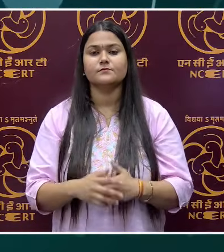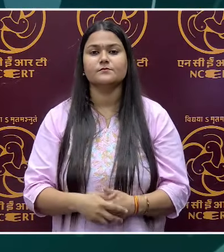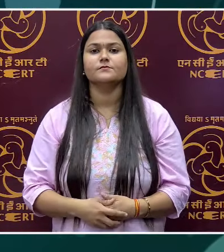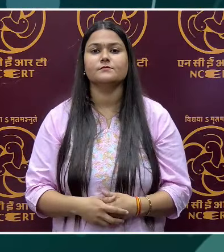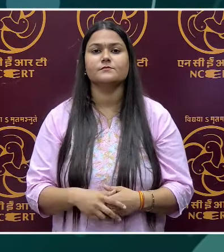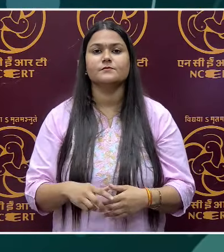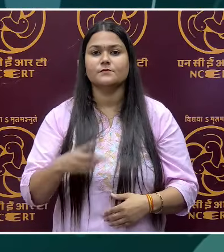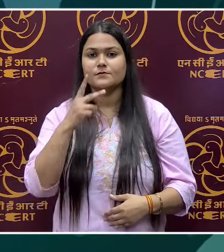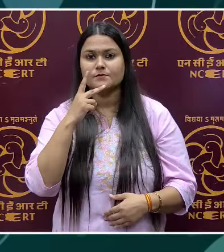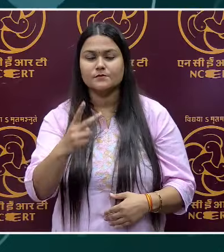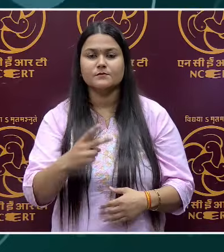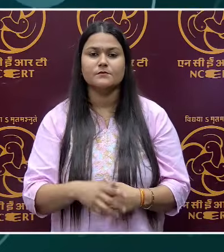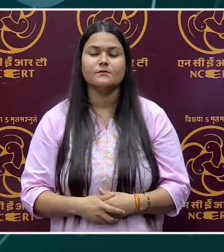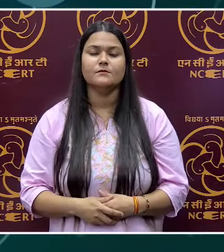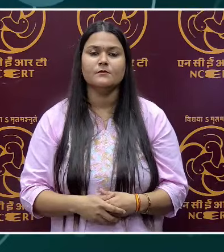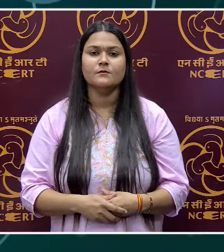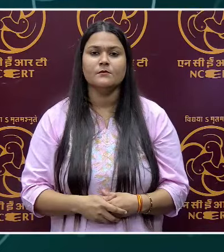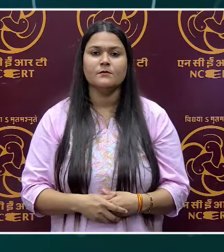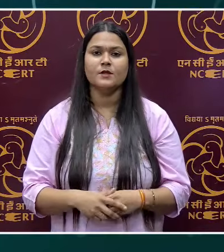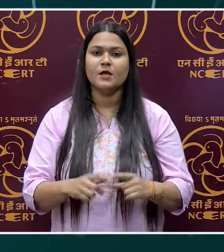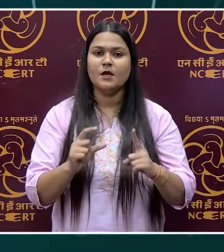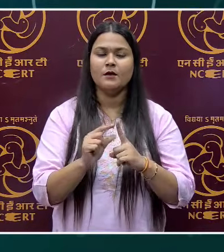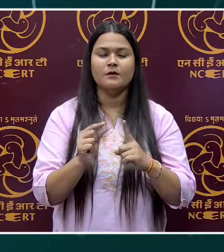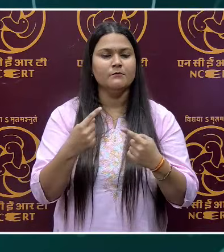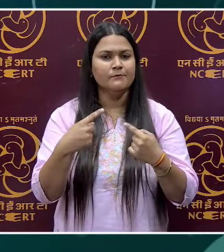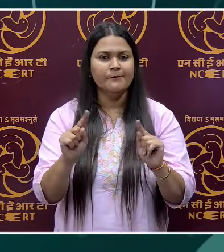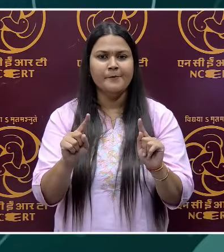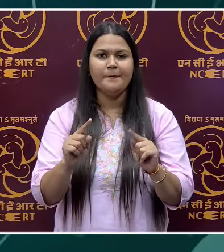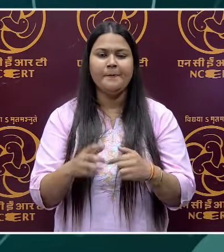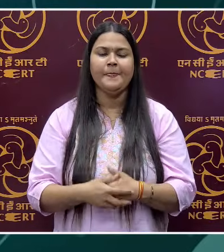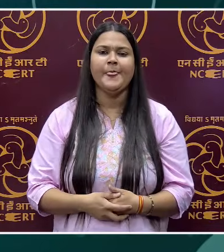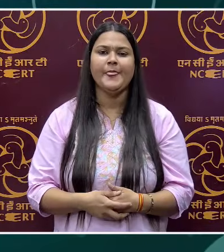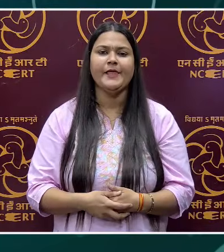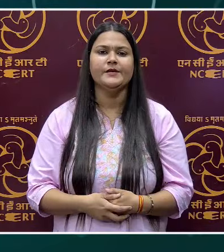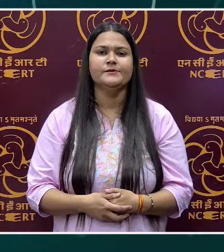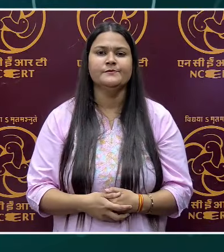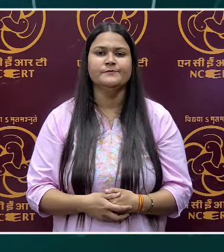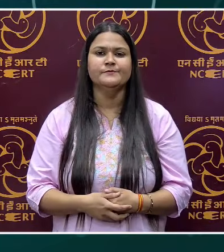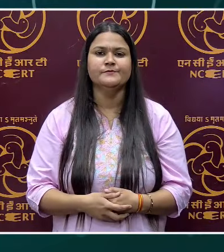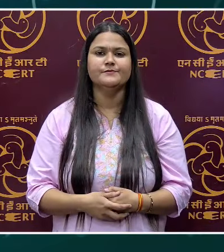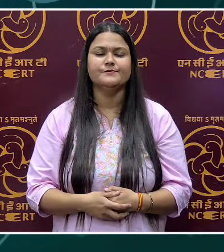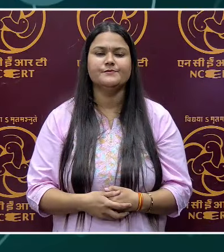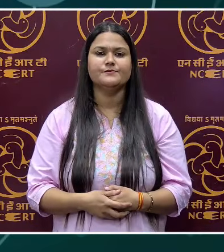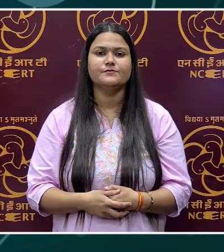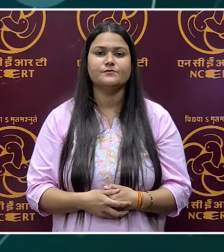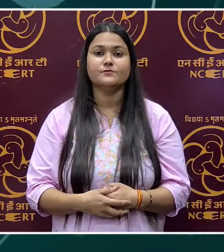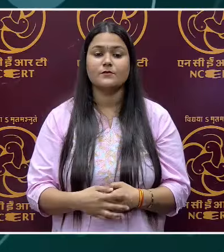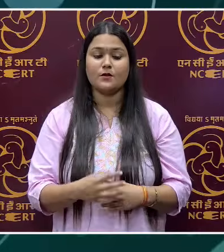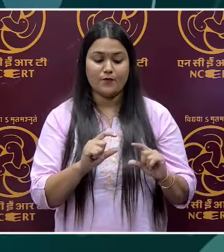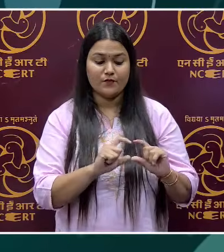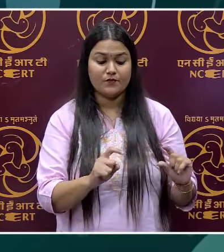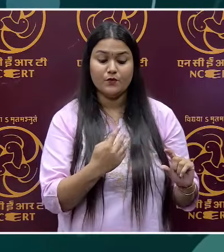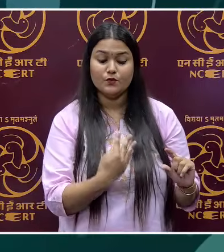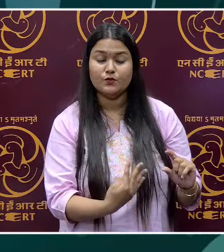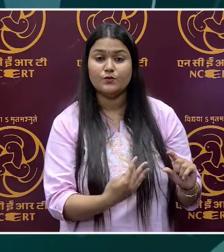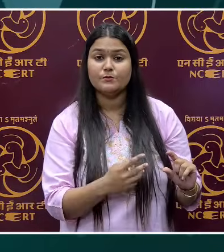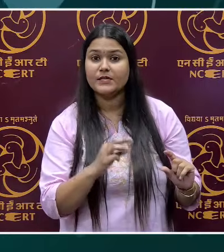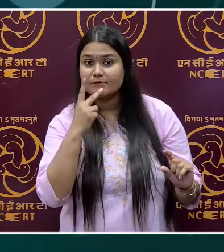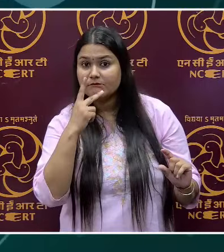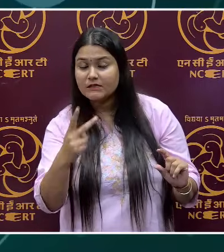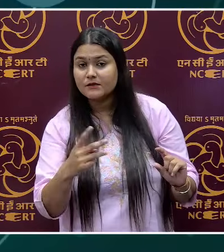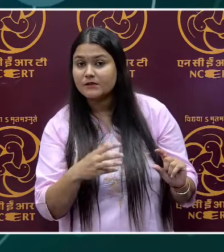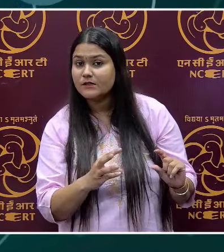are seeing it. You have done it correctly. You can see for the fourth row as well.